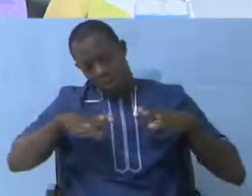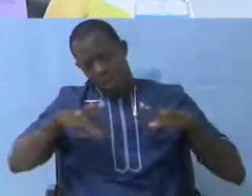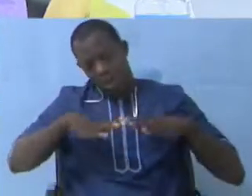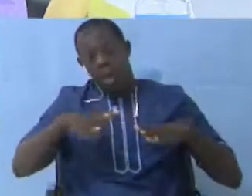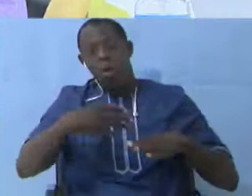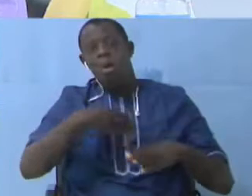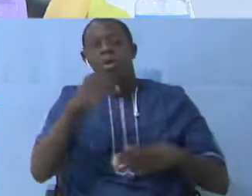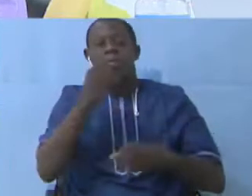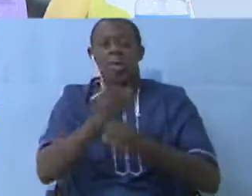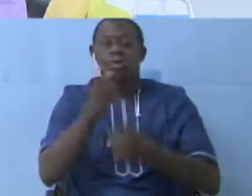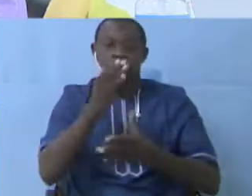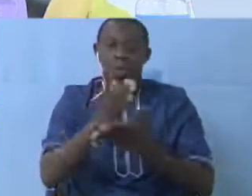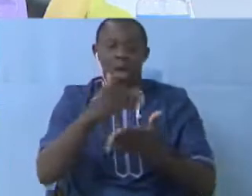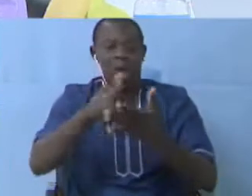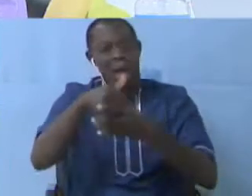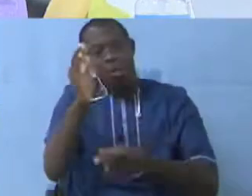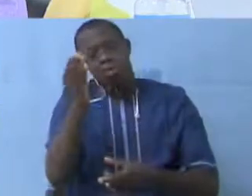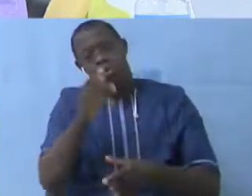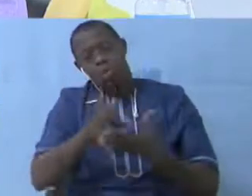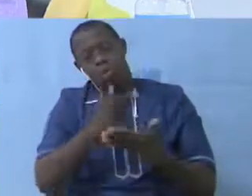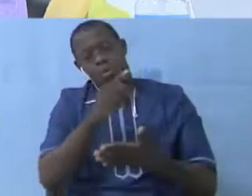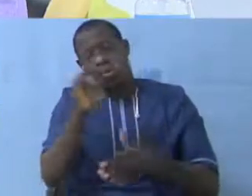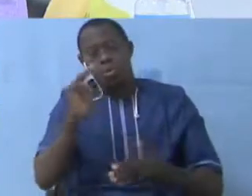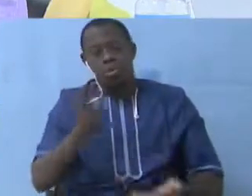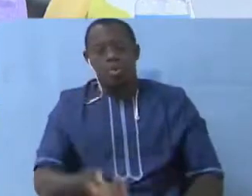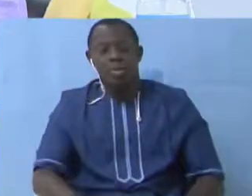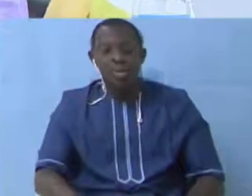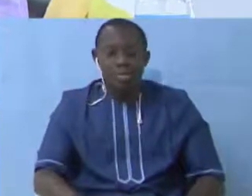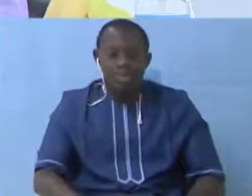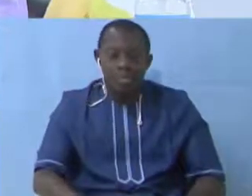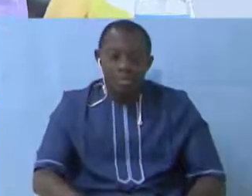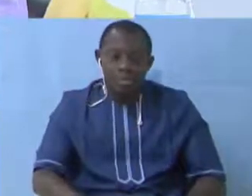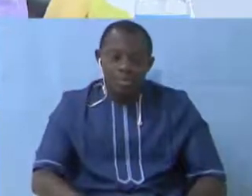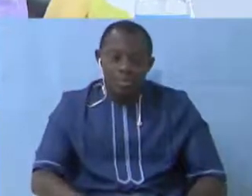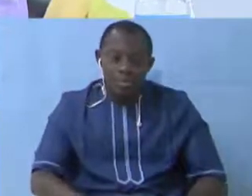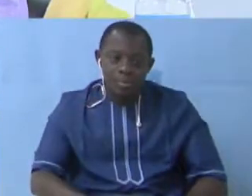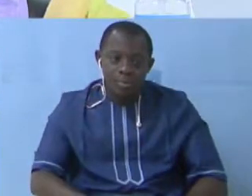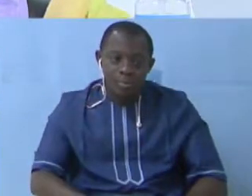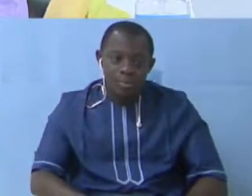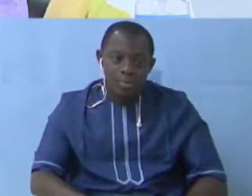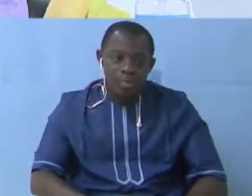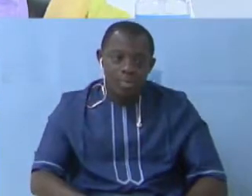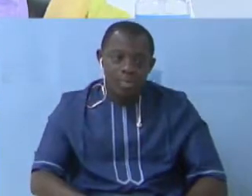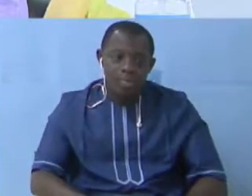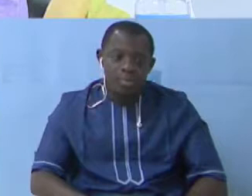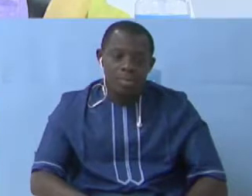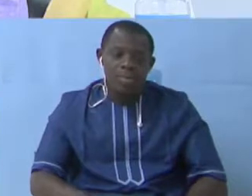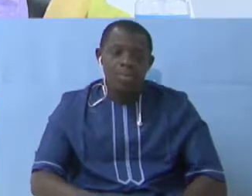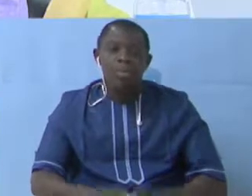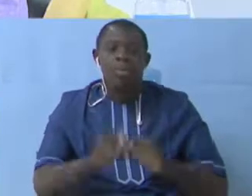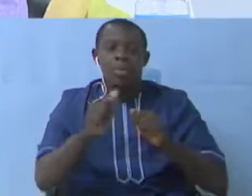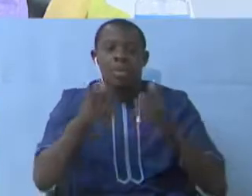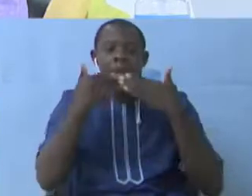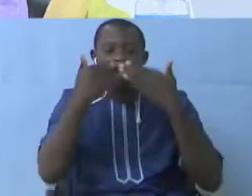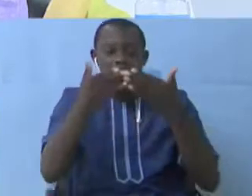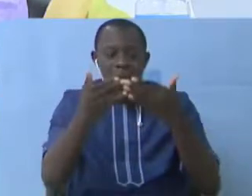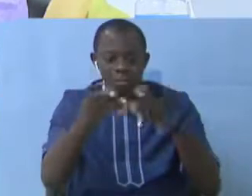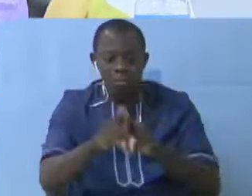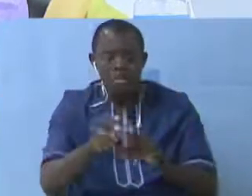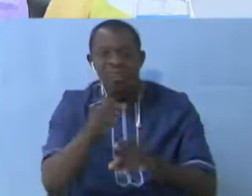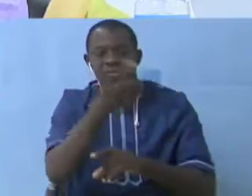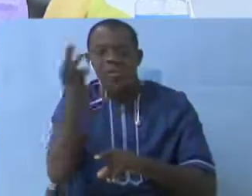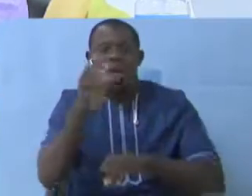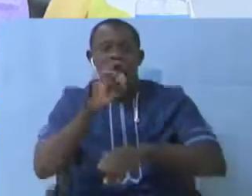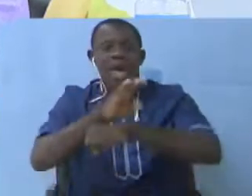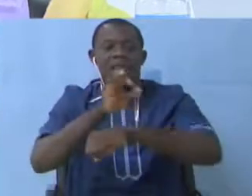desee woon xam ndax mooy pour waajal boppam si ni muy génnee. Are you able to tell this commission the few advisors that remained with Yaya Jammeh? Danga mën a